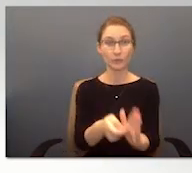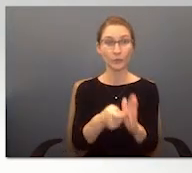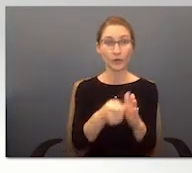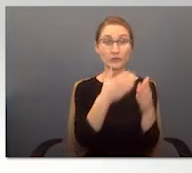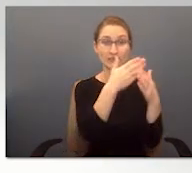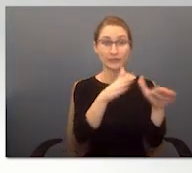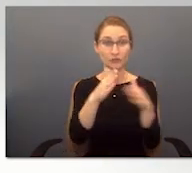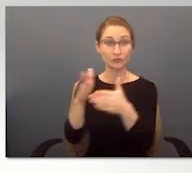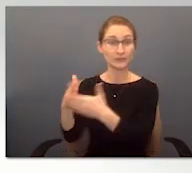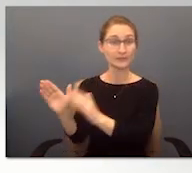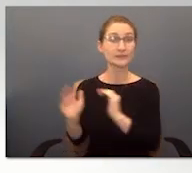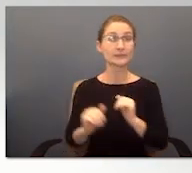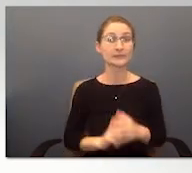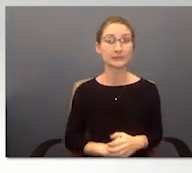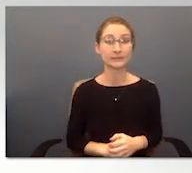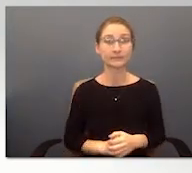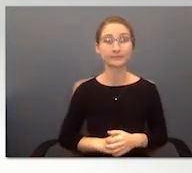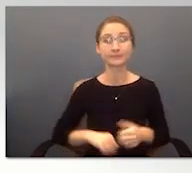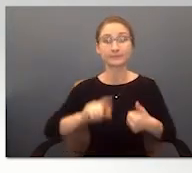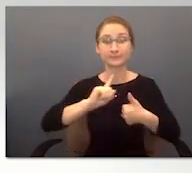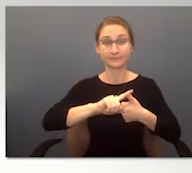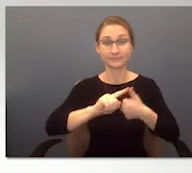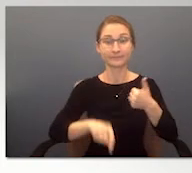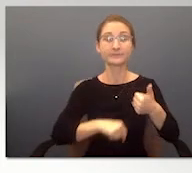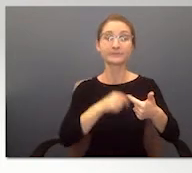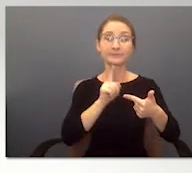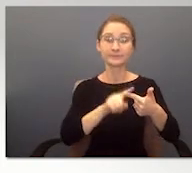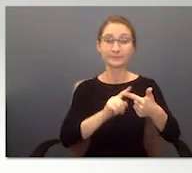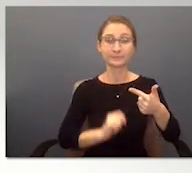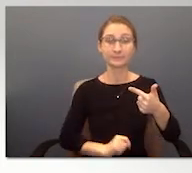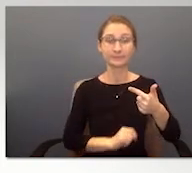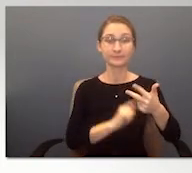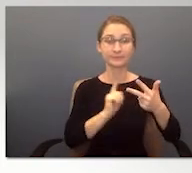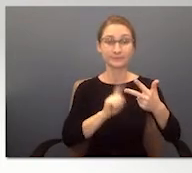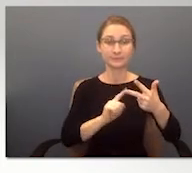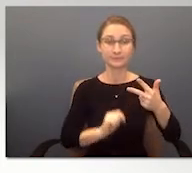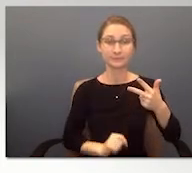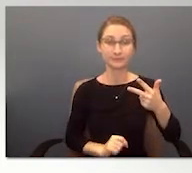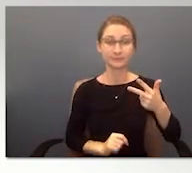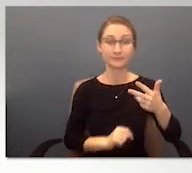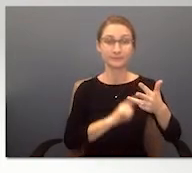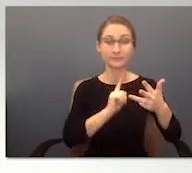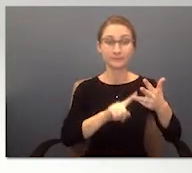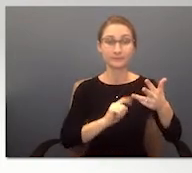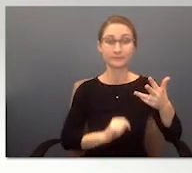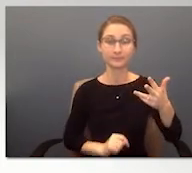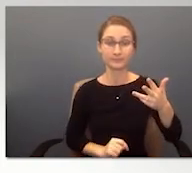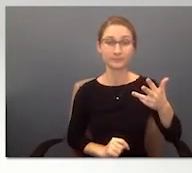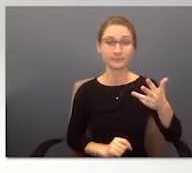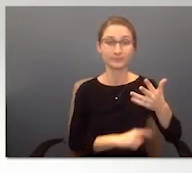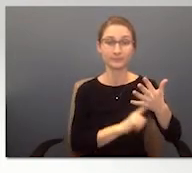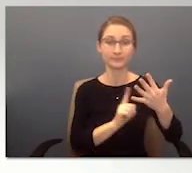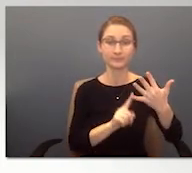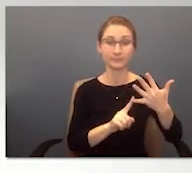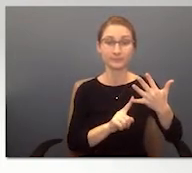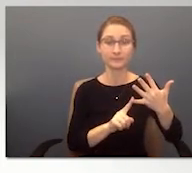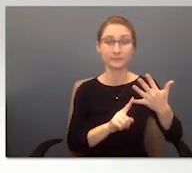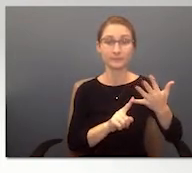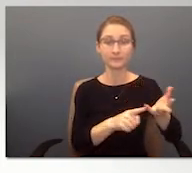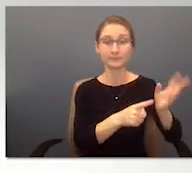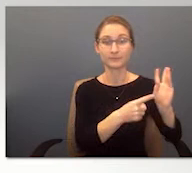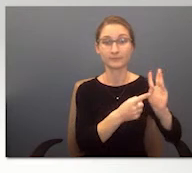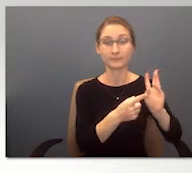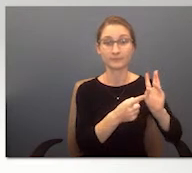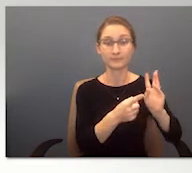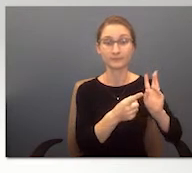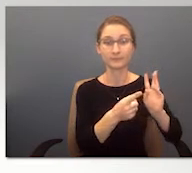the Department of Health, and here they are: the Division of Administration, Emergency Preparedness, Disease Control, Community Health Promotion,